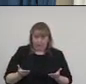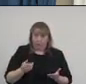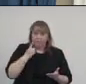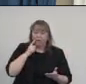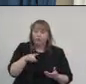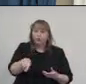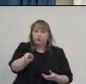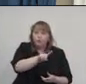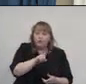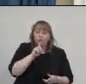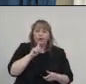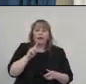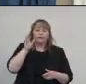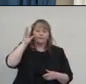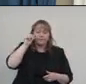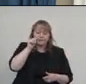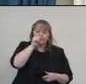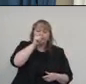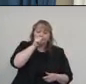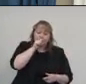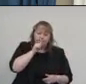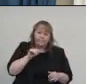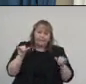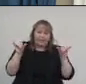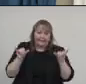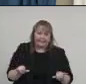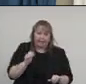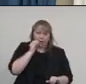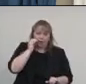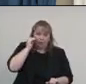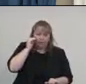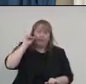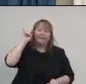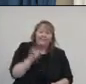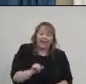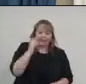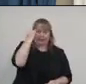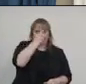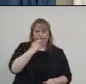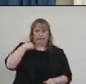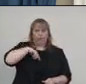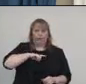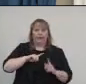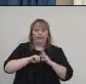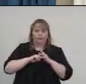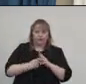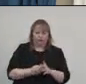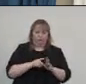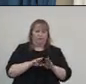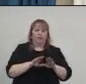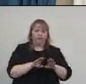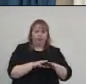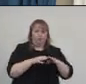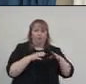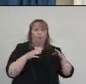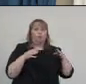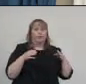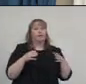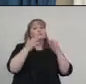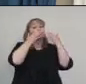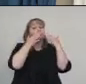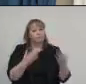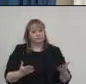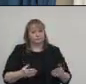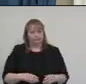sufficient number of tracers. And do you have a benchmark number of contact tracers that will determine you can move to the next phase? No, I